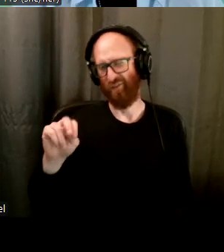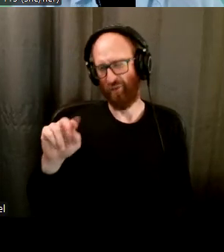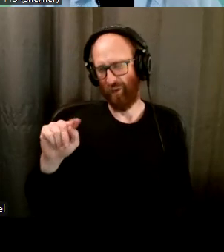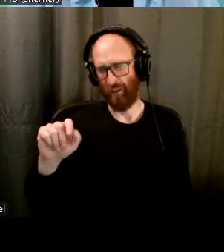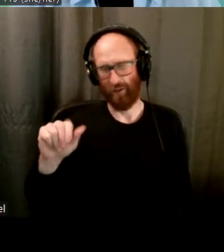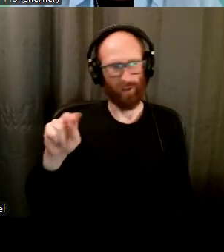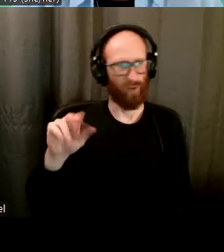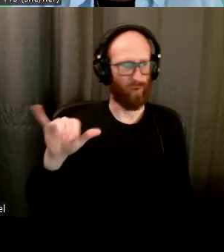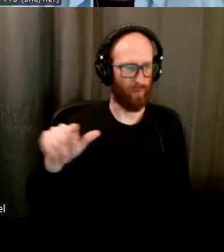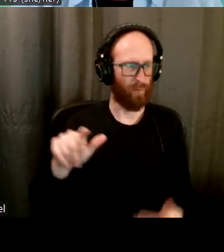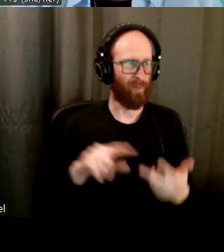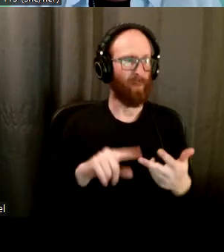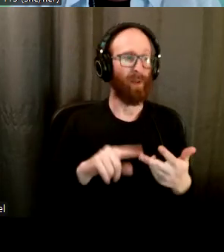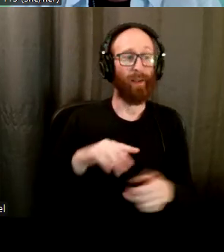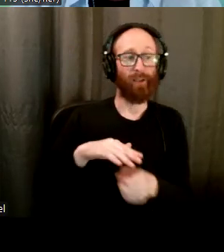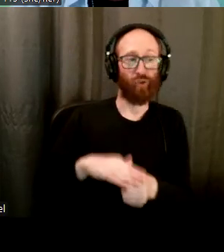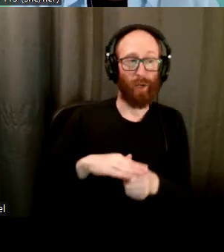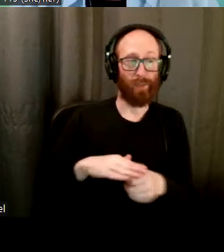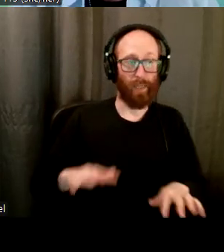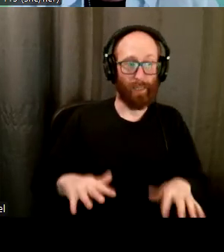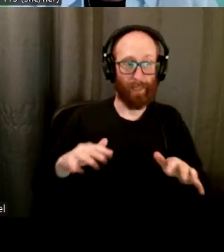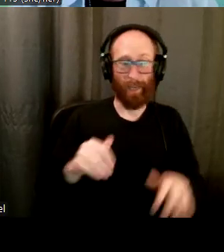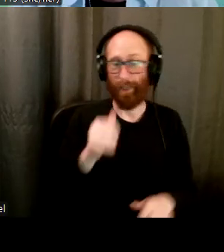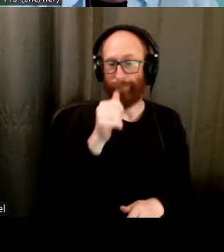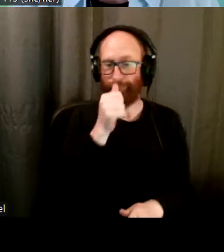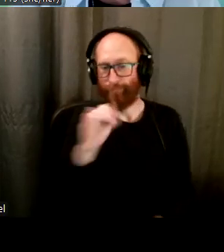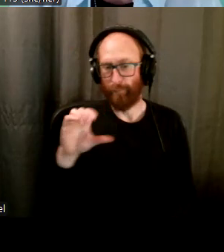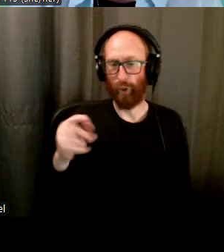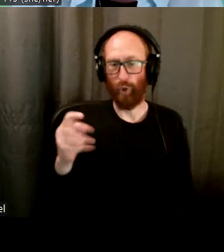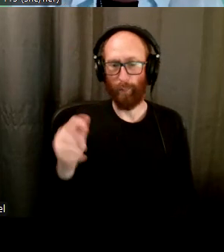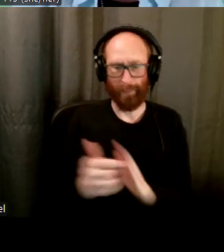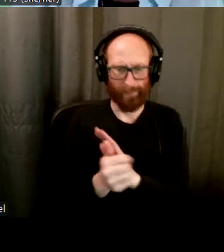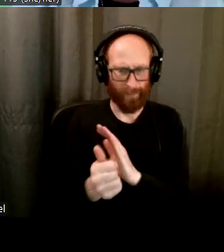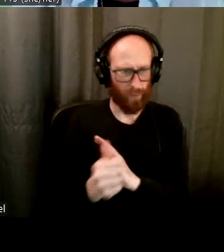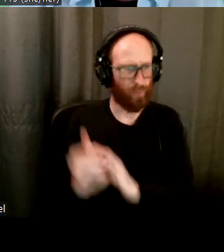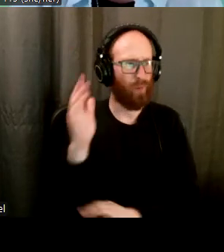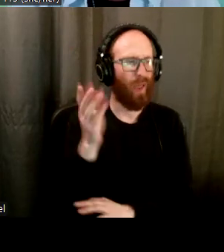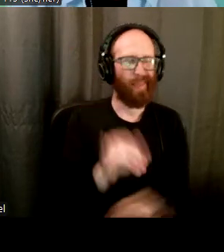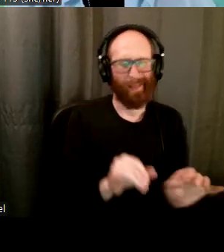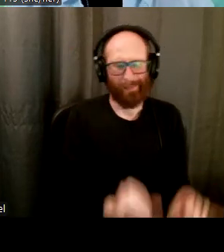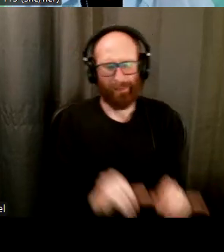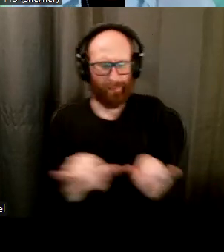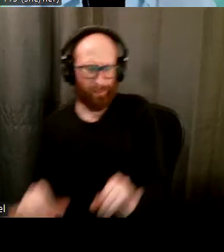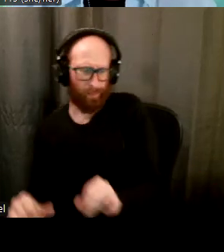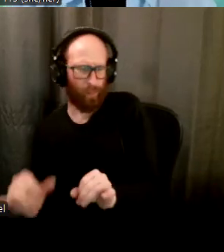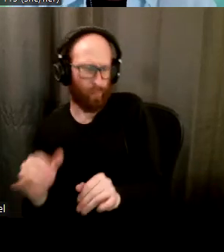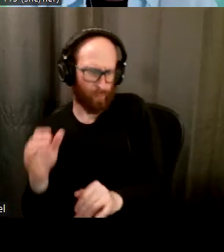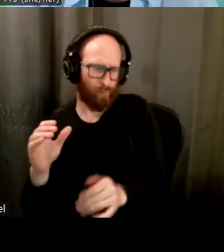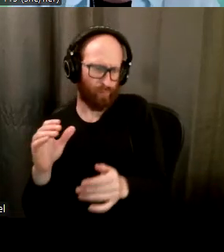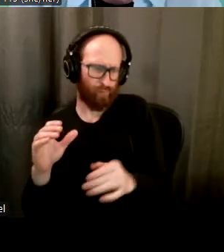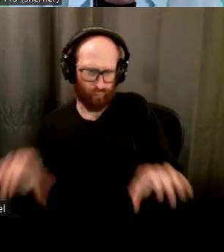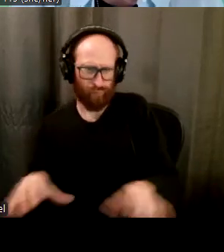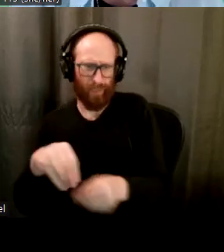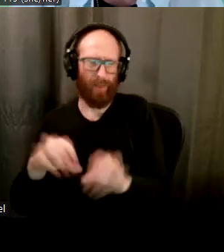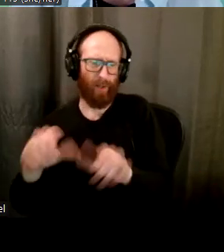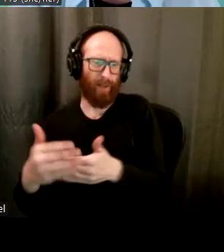and coping skills presentation is similar to the one provided in the classroom, which creates that understanding of